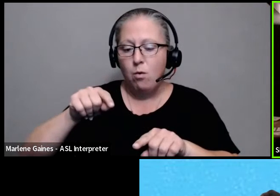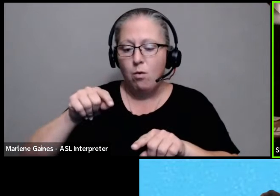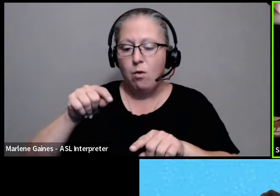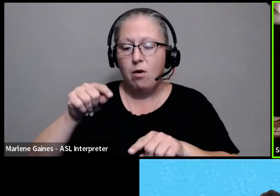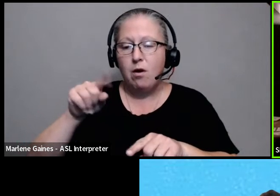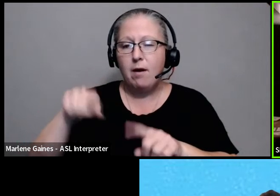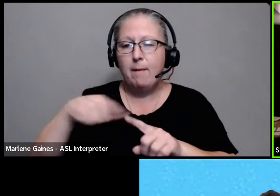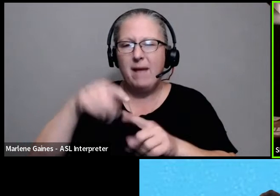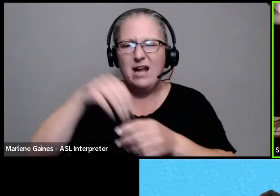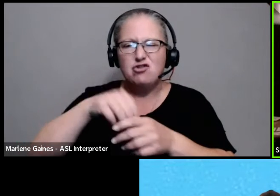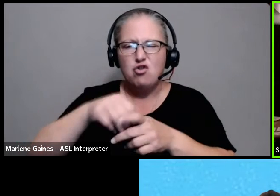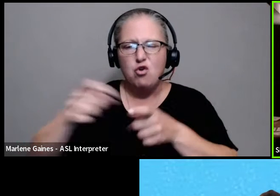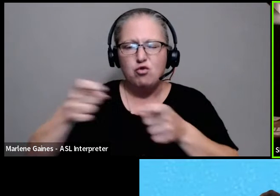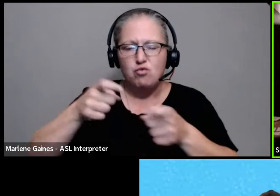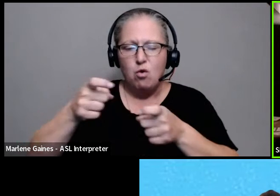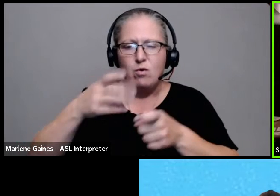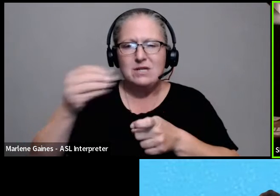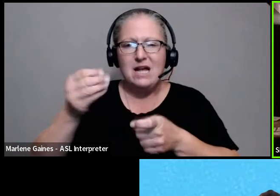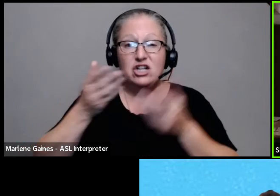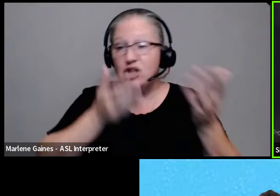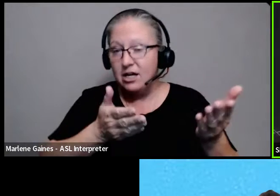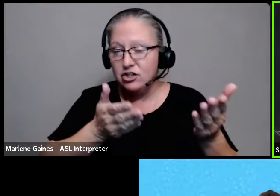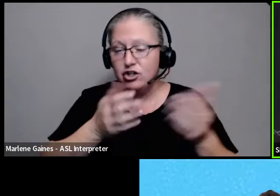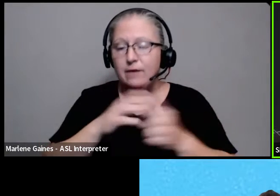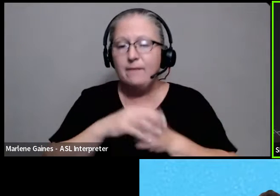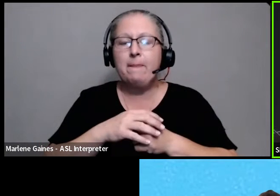internal controls and some suggestion.